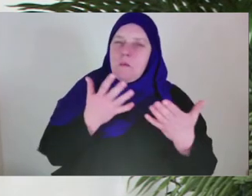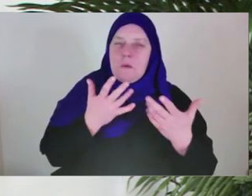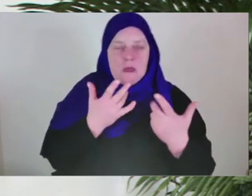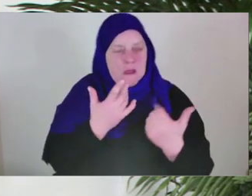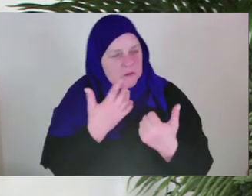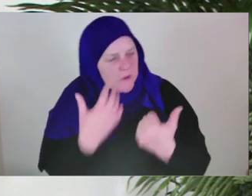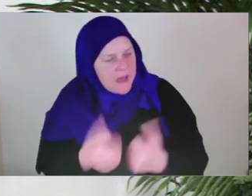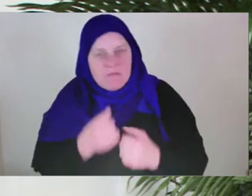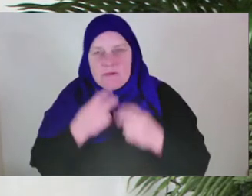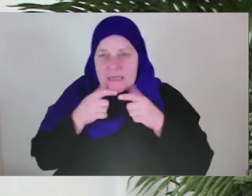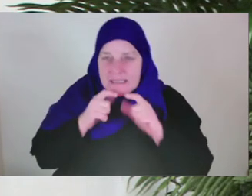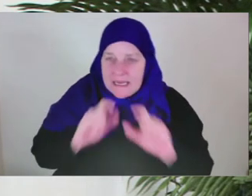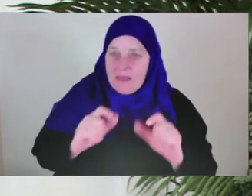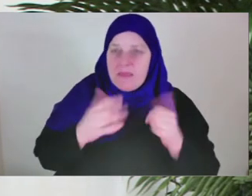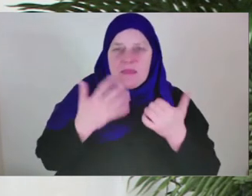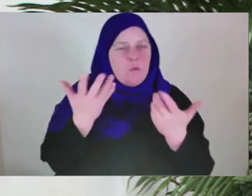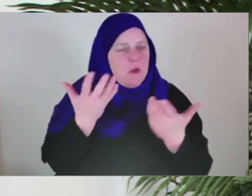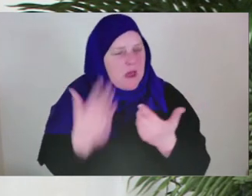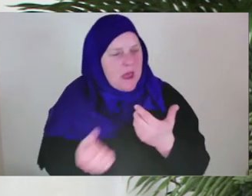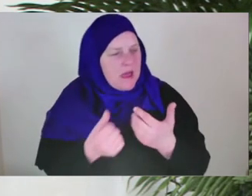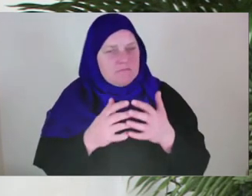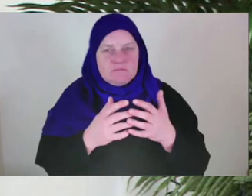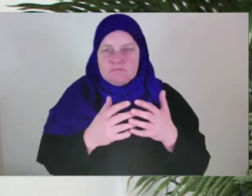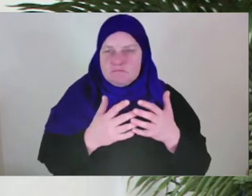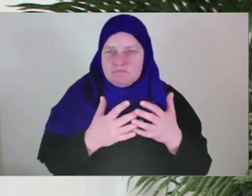about khums and zakat